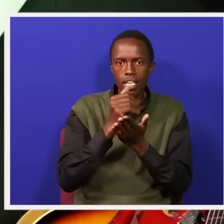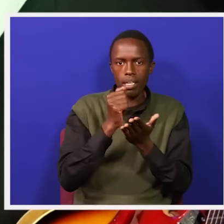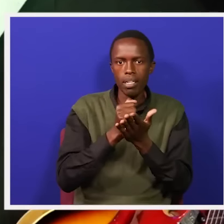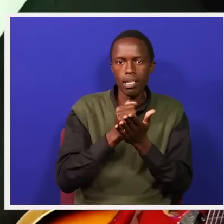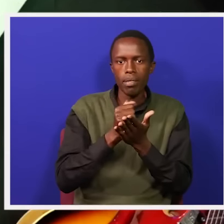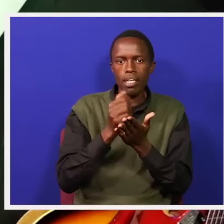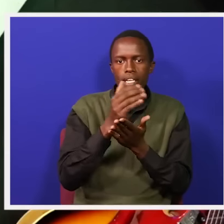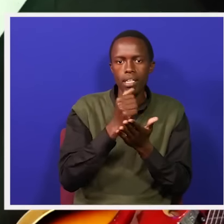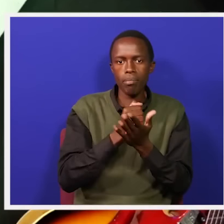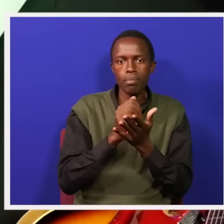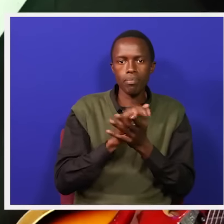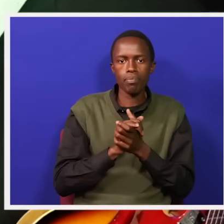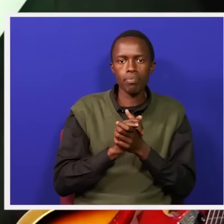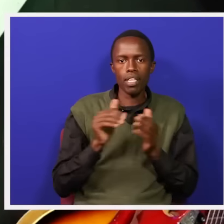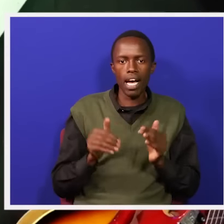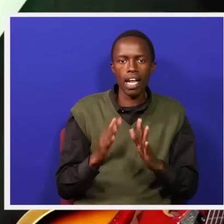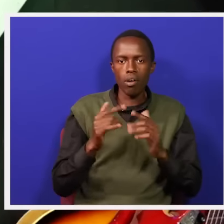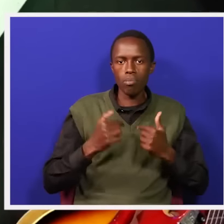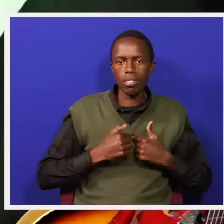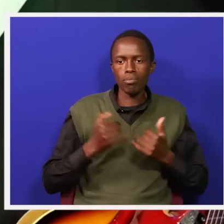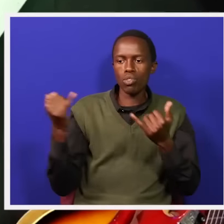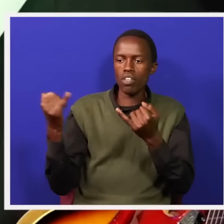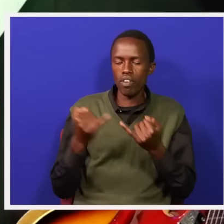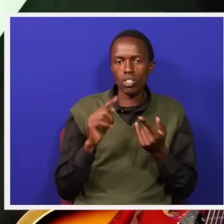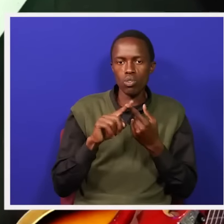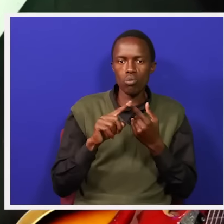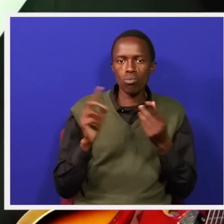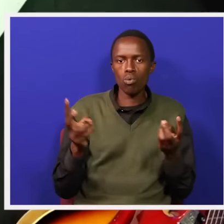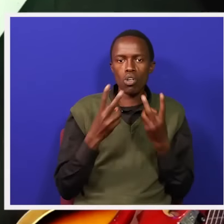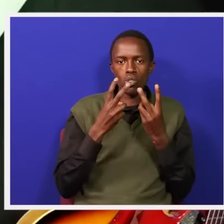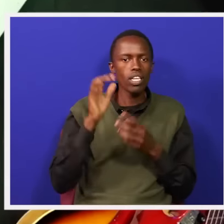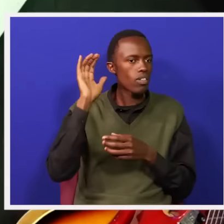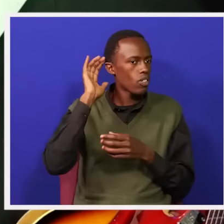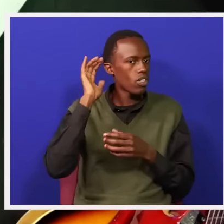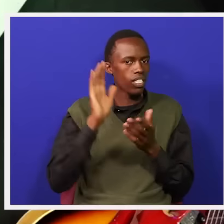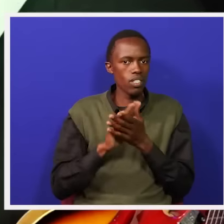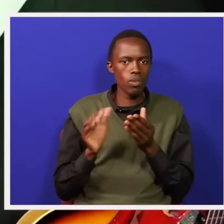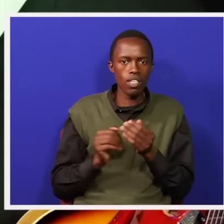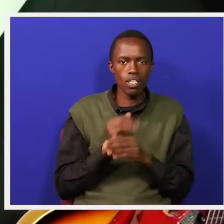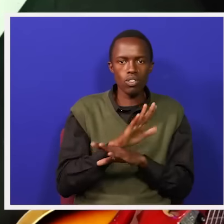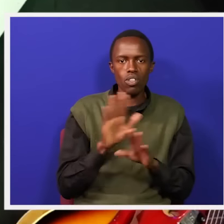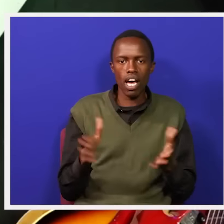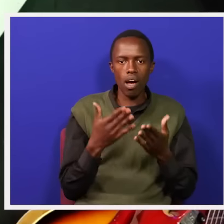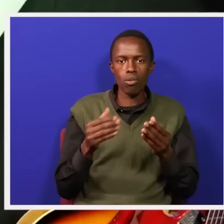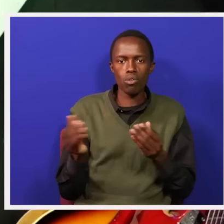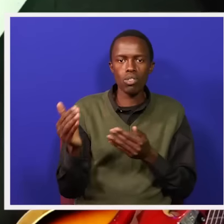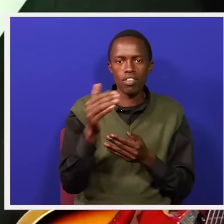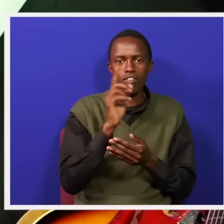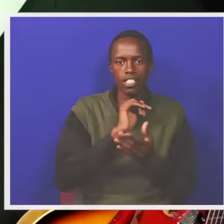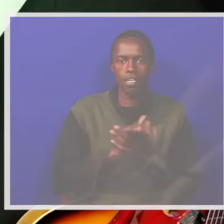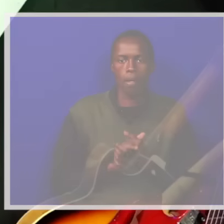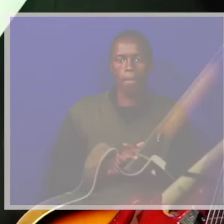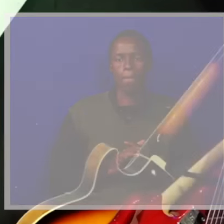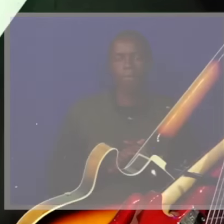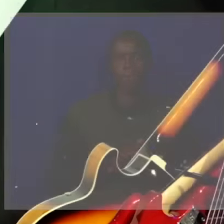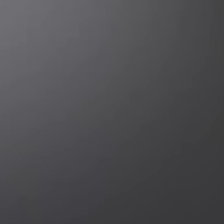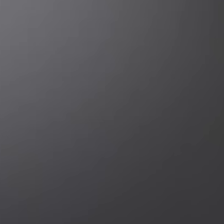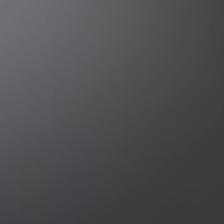Amen and amen. Allow me to invite you to watch and listen to this clip with instructions on how to give.